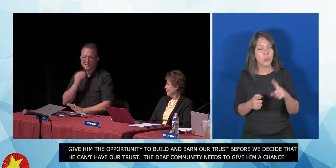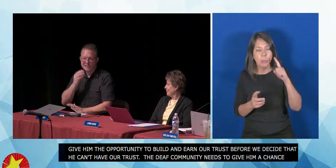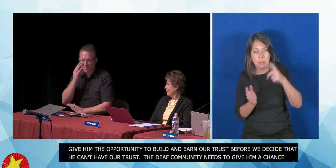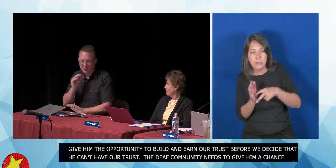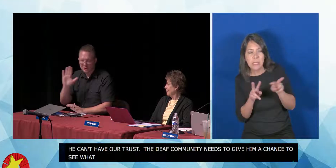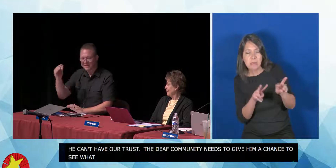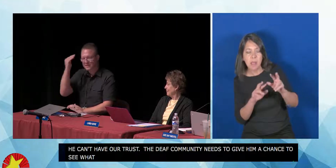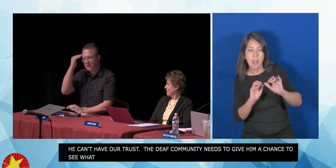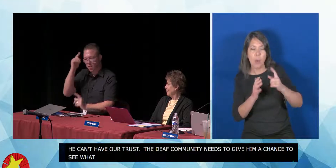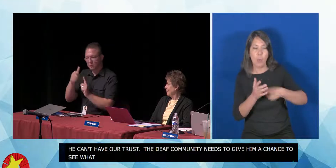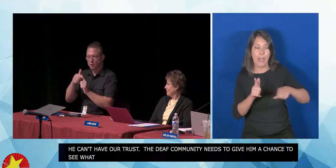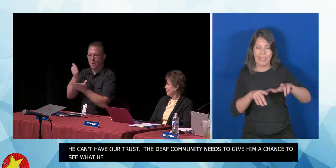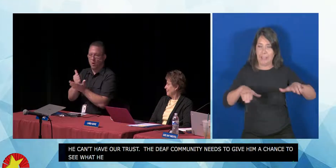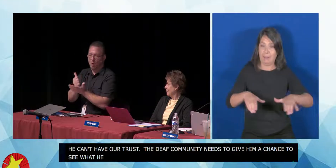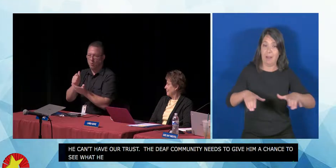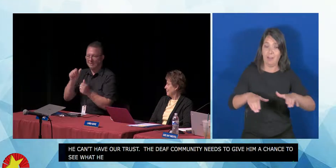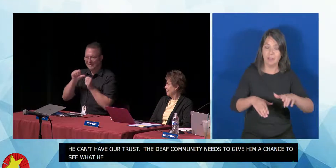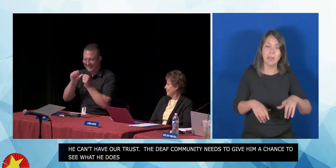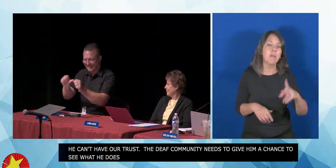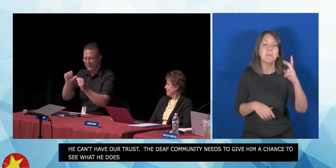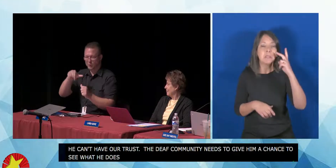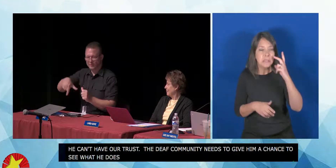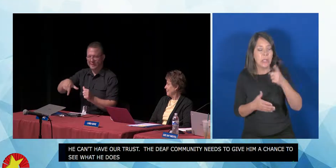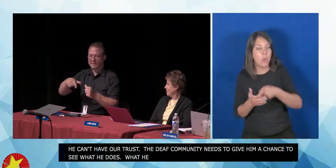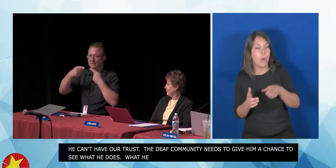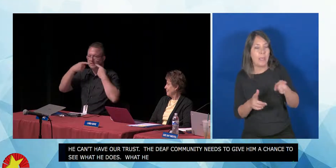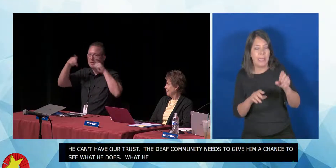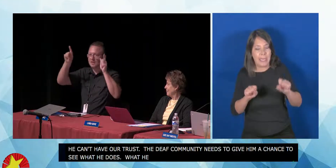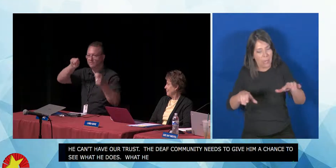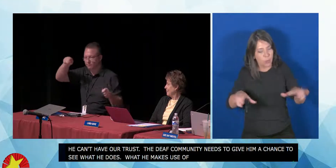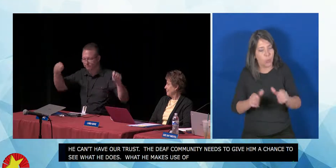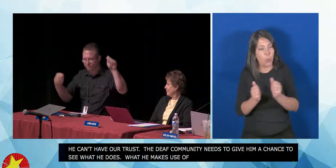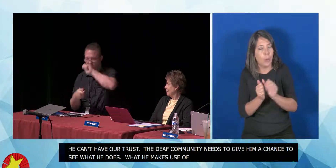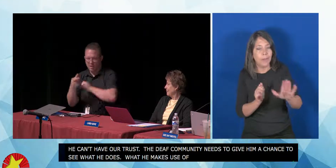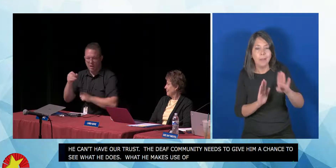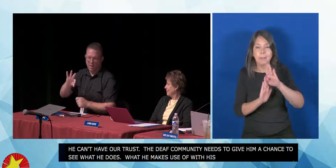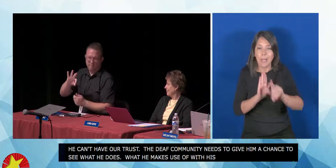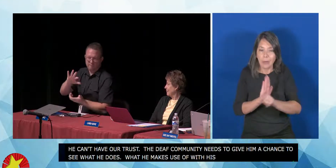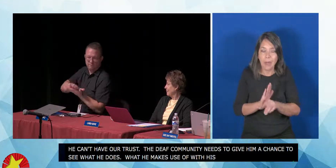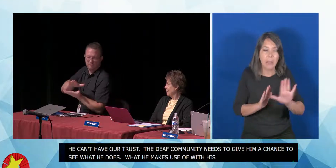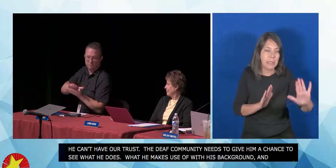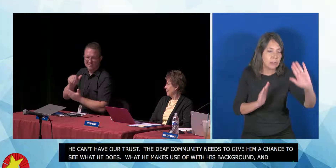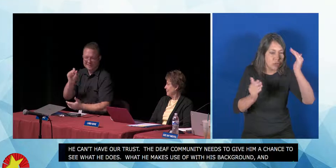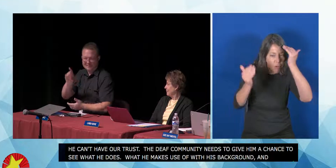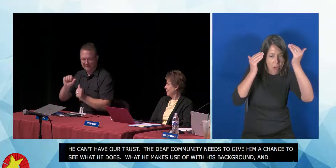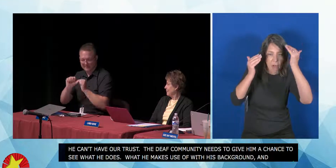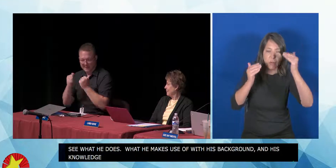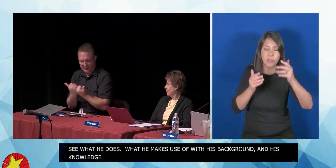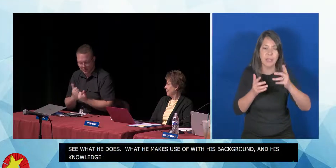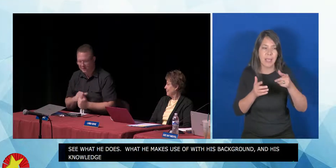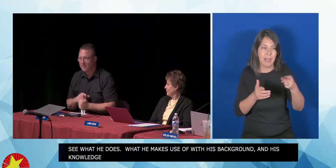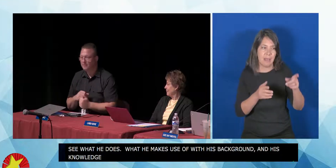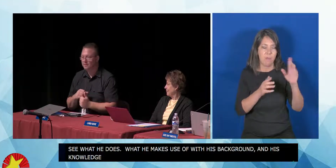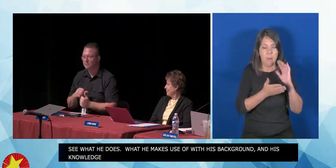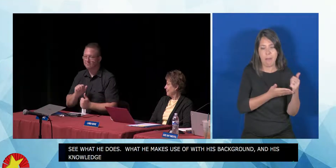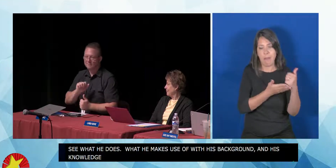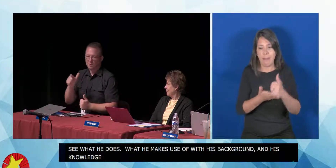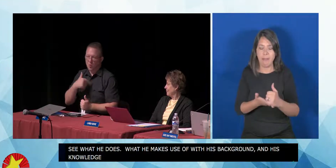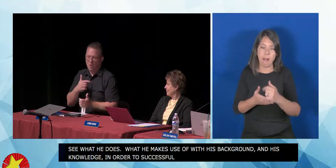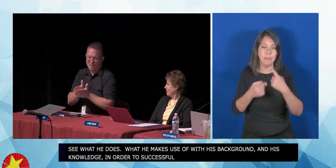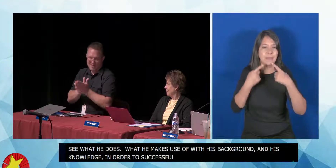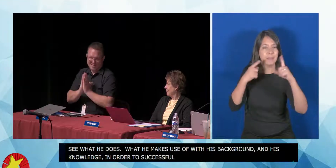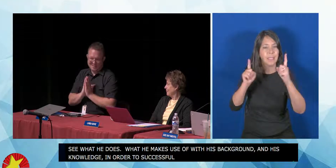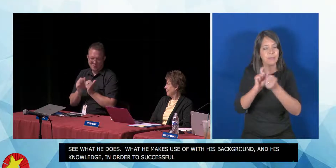Let's see what he makes use of with his background and his knowledge in order to successfully transform ASDB